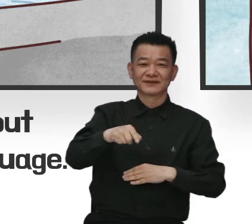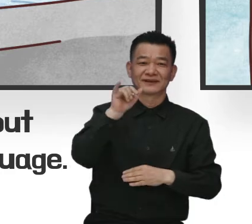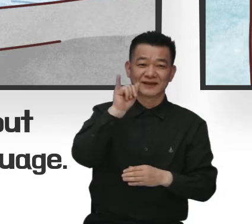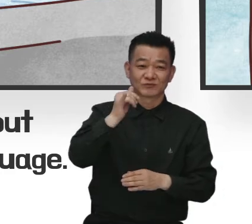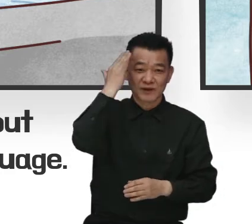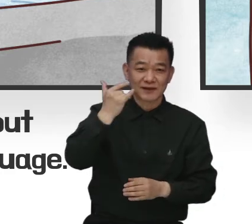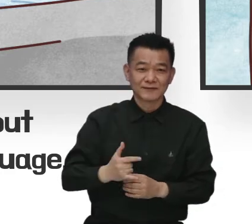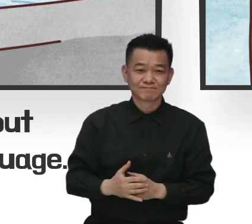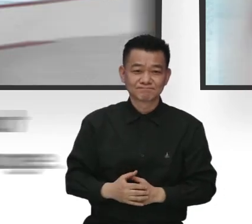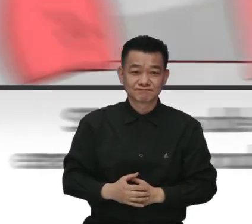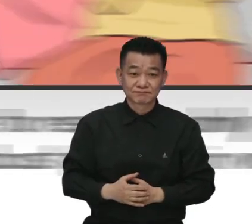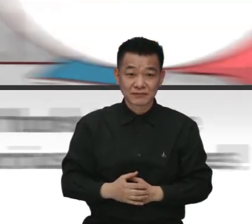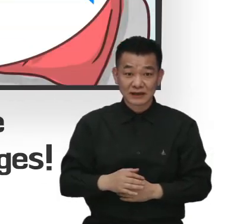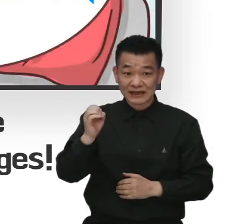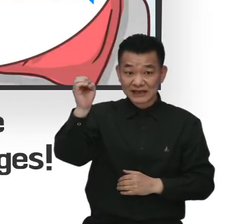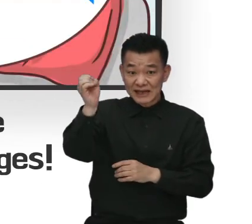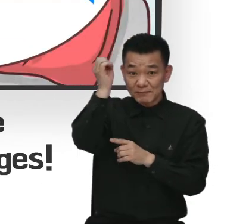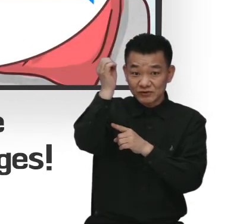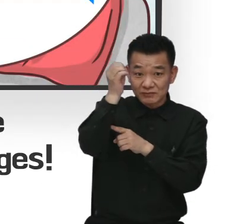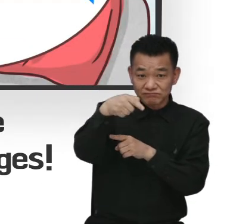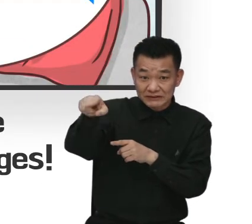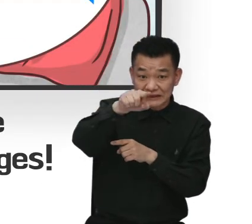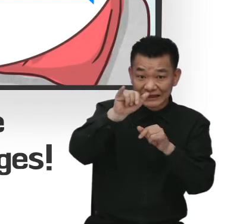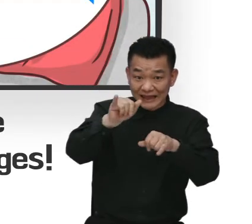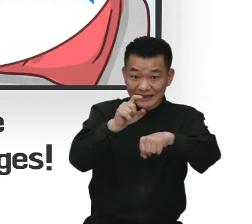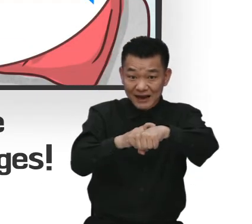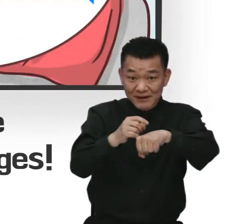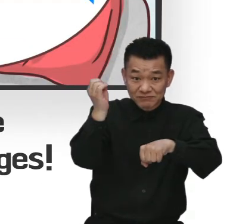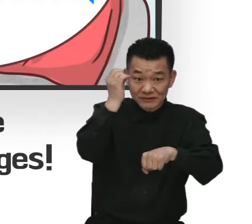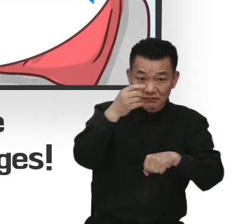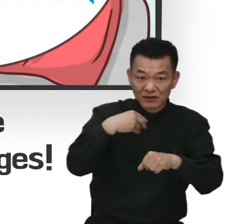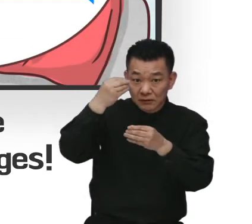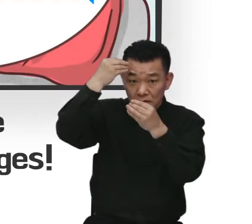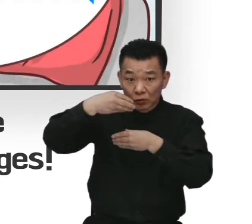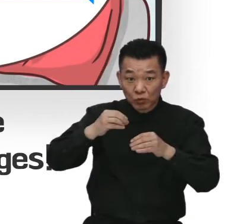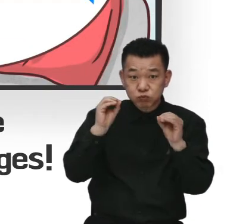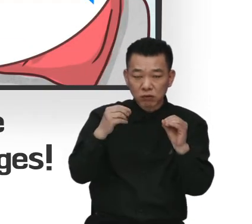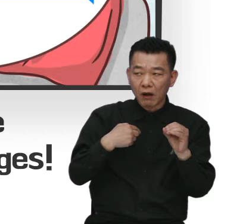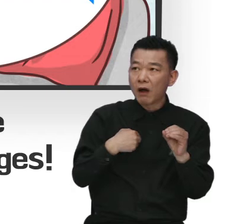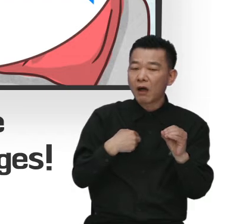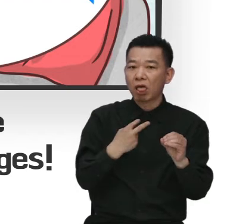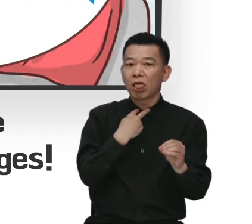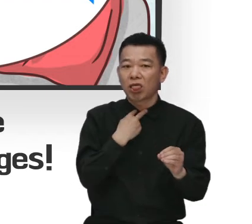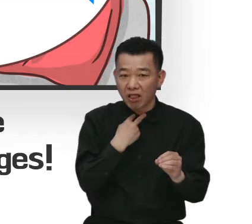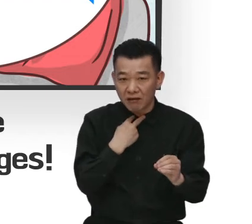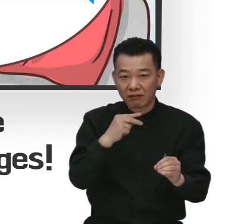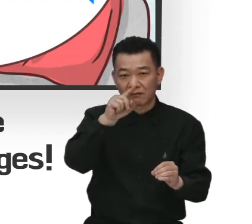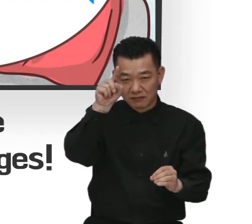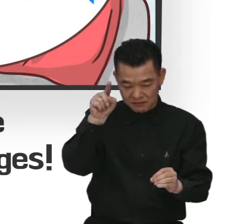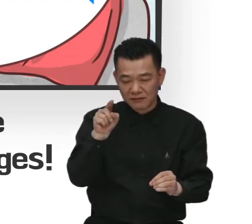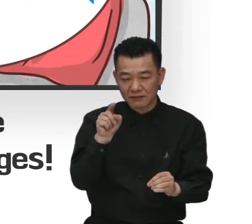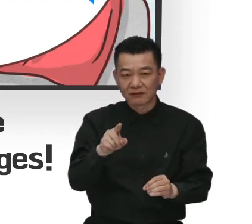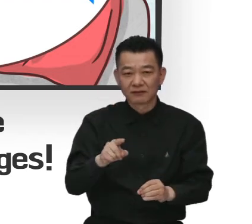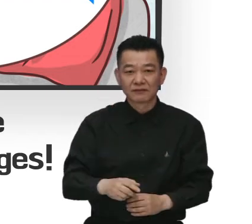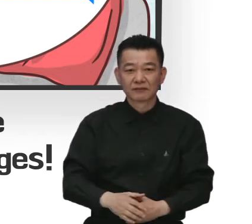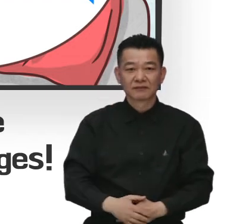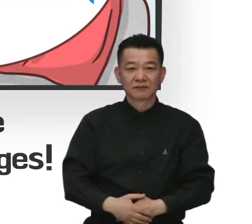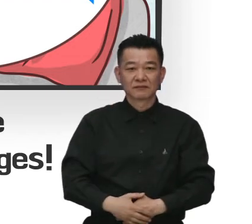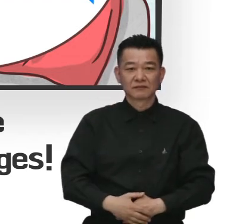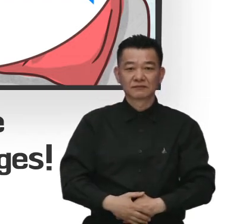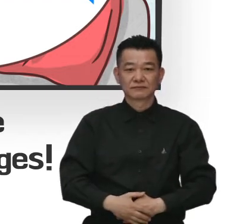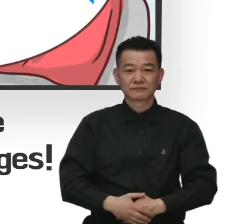sign language. We would not know what to do if we are not appropriately provided information in an